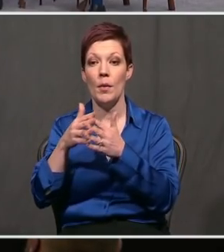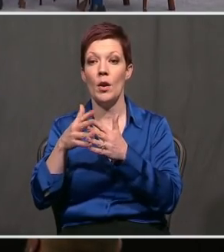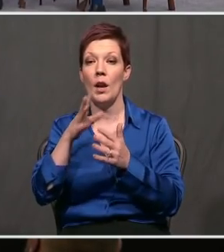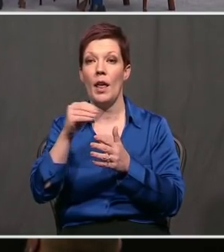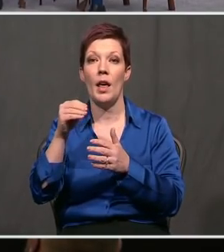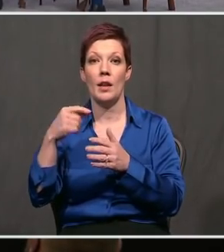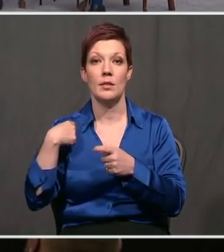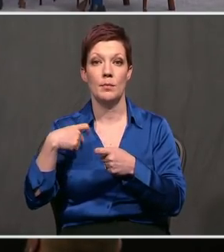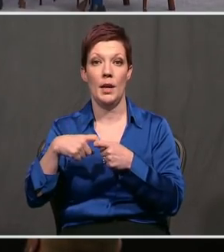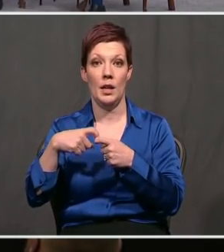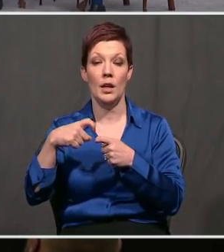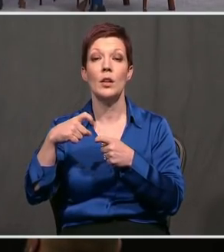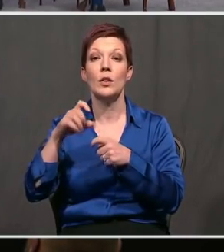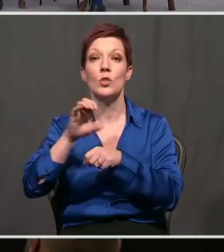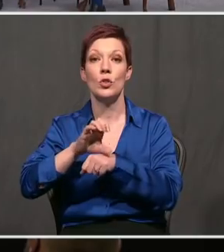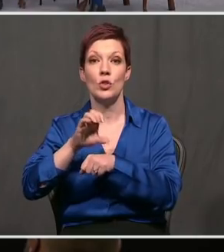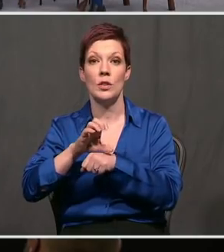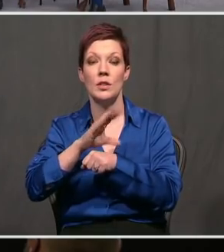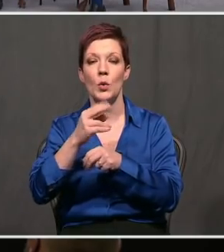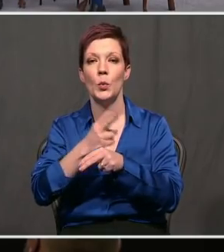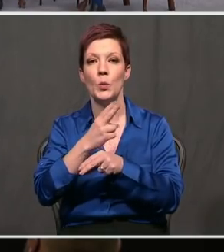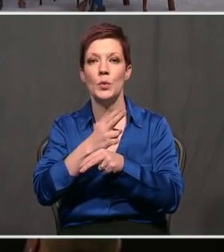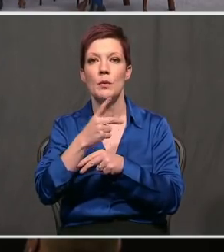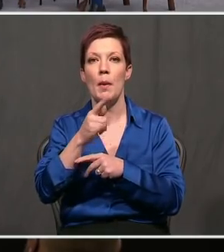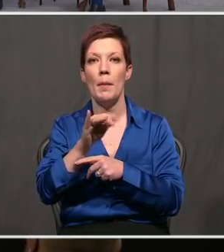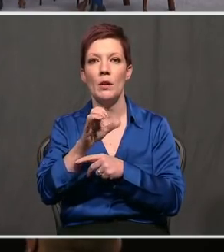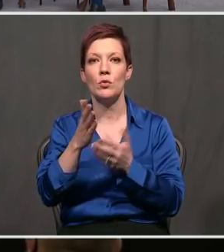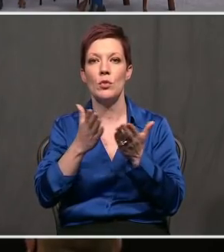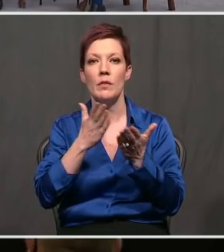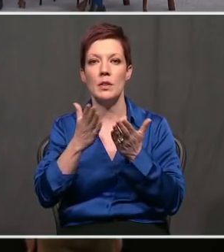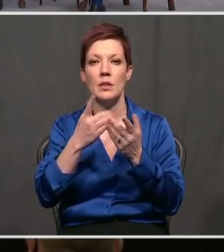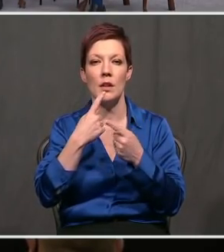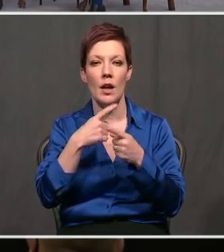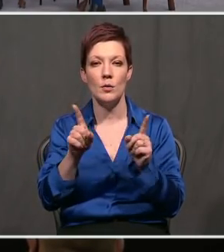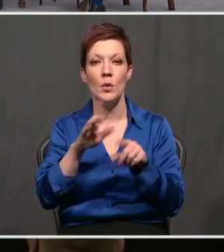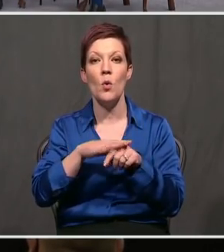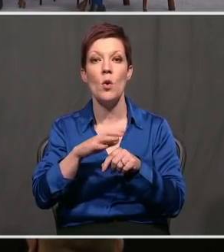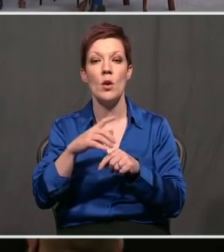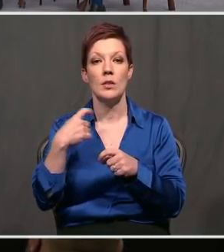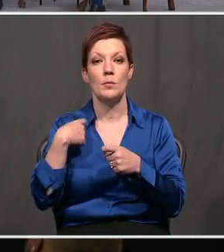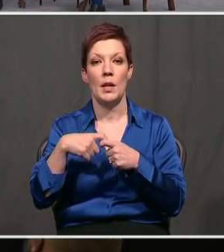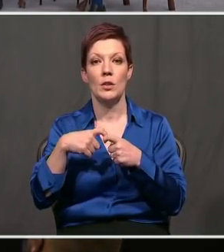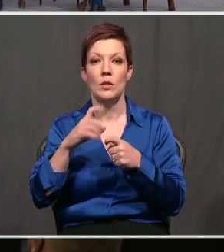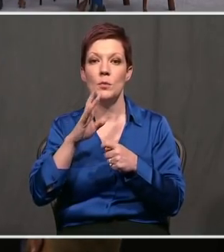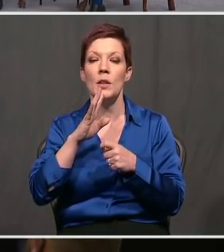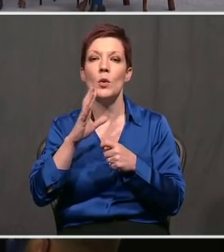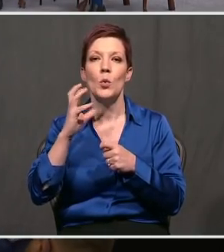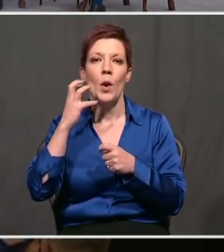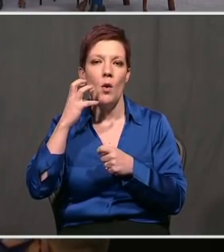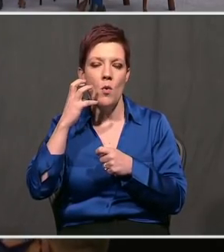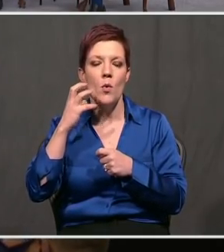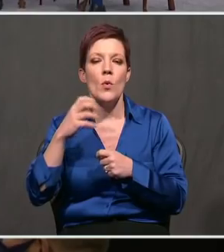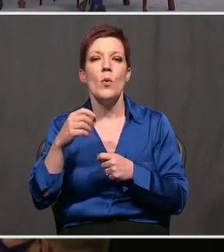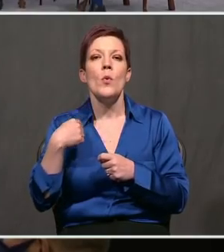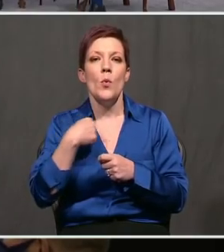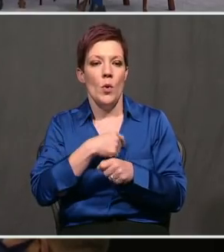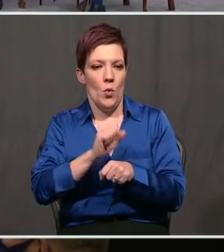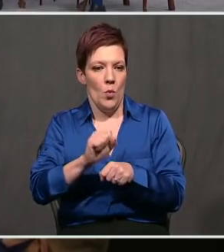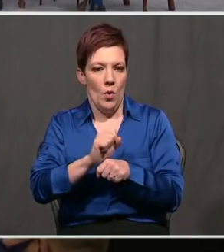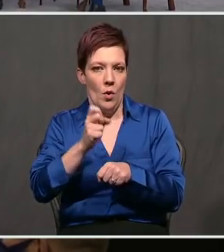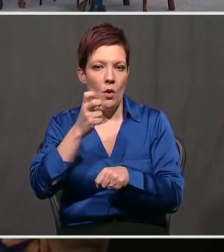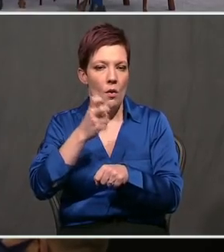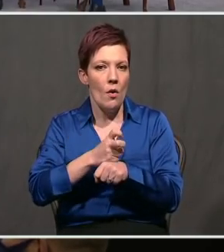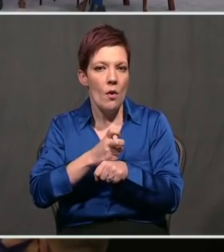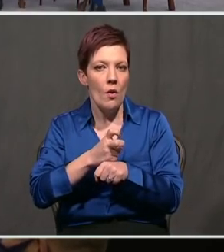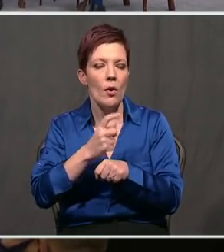We utilize public service announcements on Spanish-speaking radio stations. So we worked really hard to